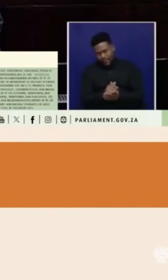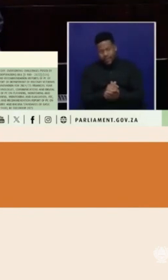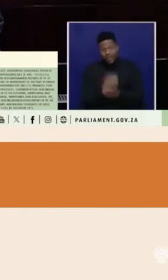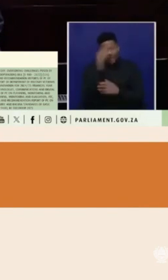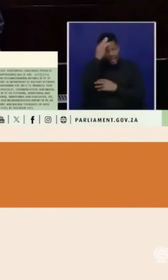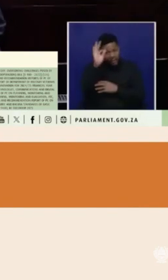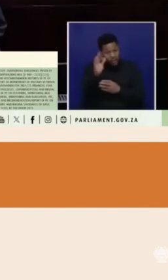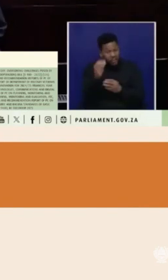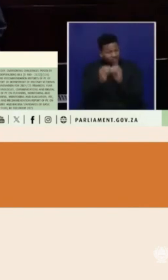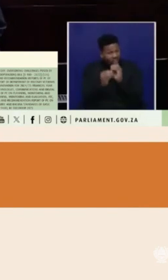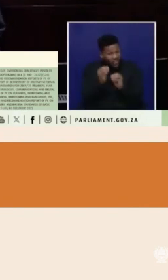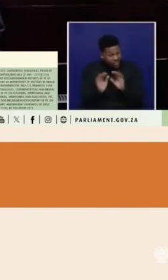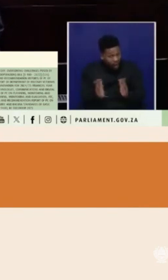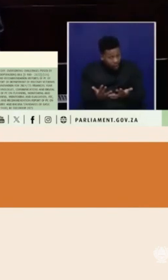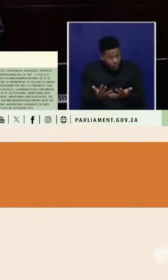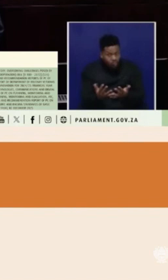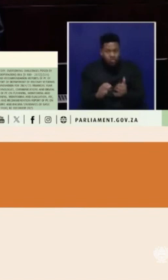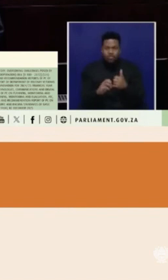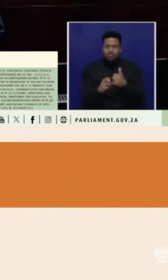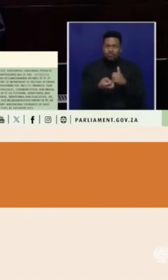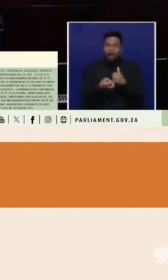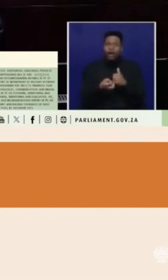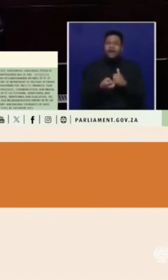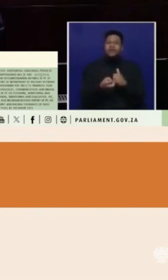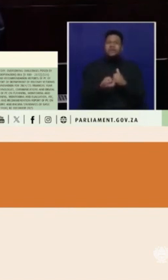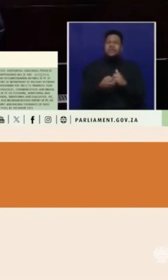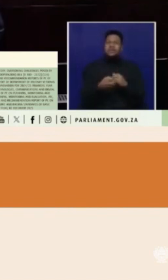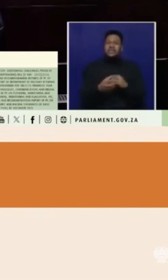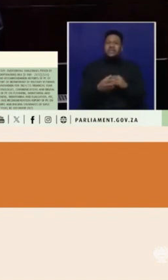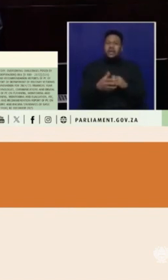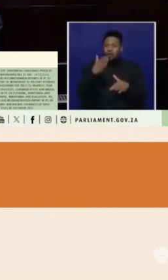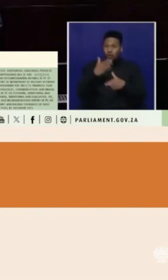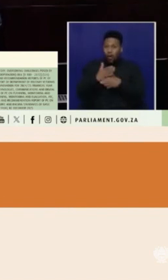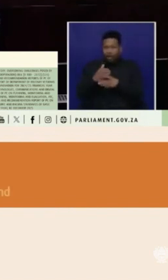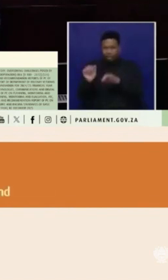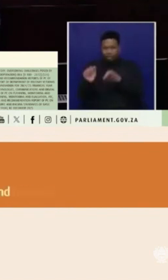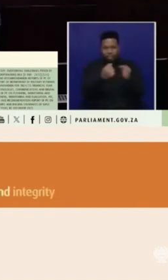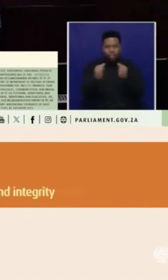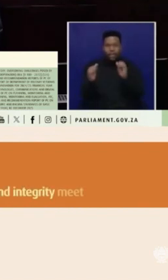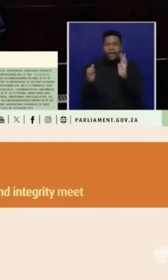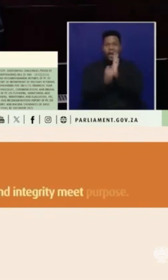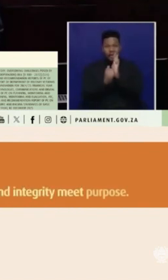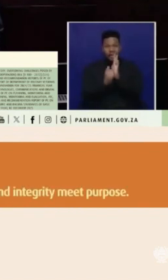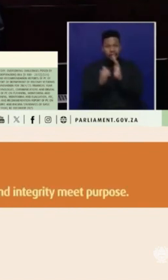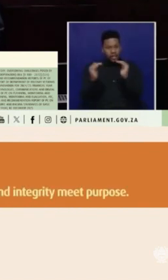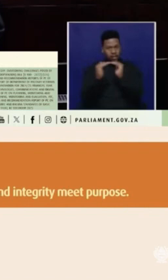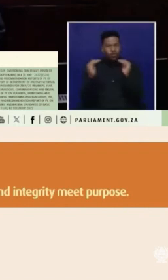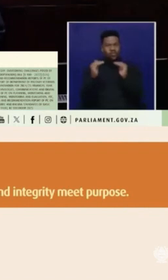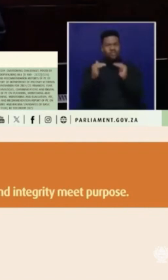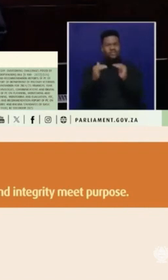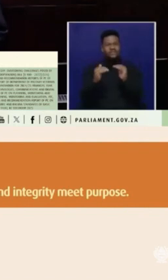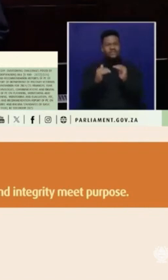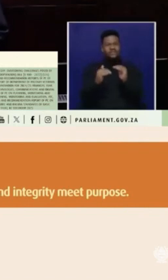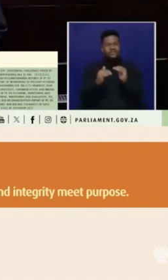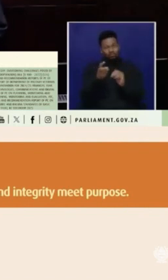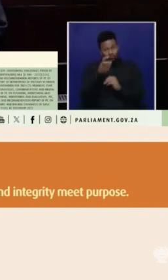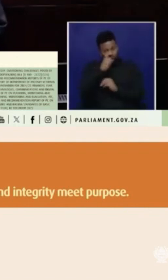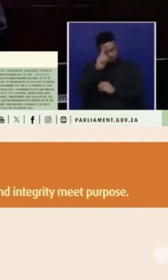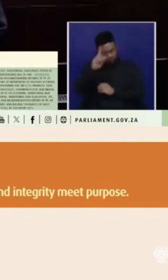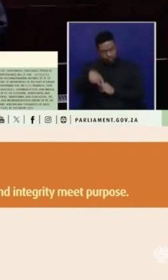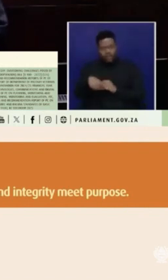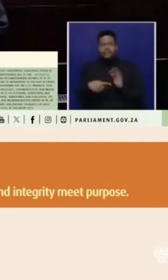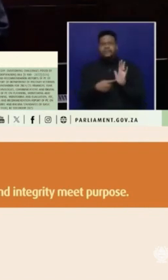strengthen enforcement of employment equity, invest in youth inclusion, and build multi-sectoral partnerships,